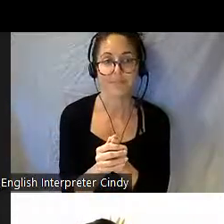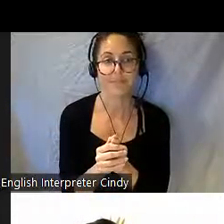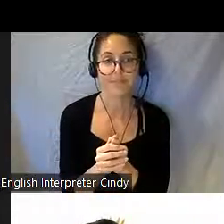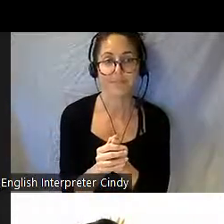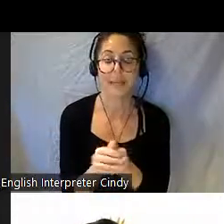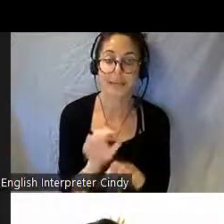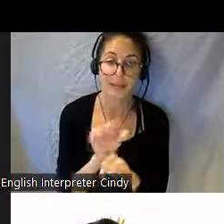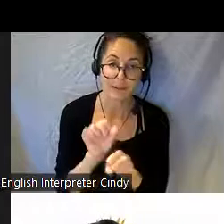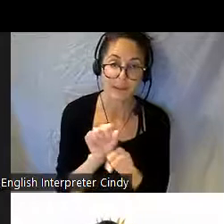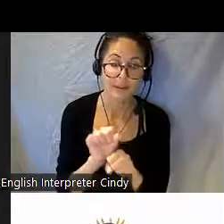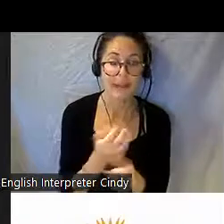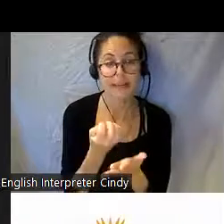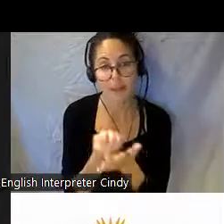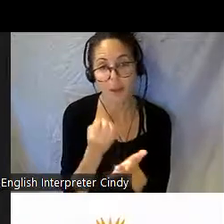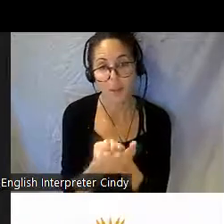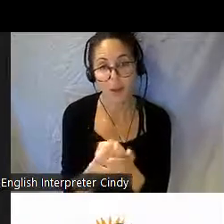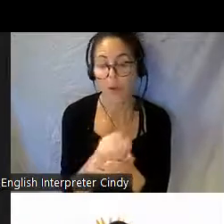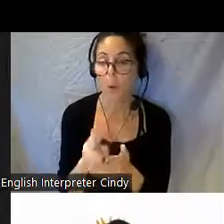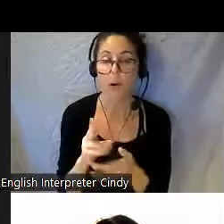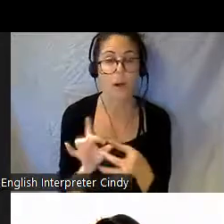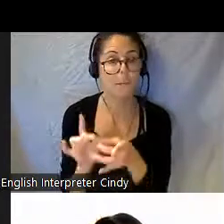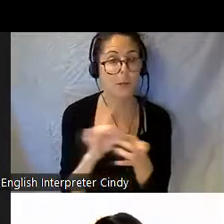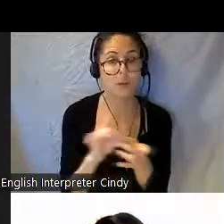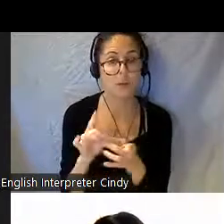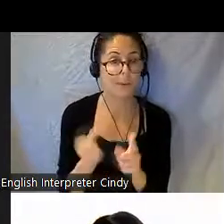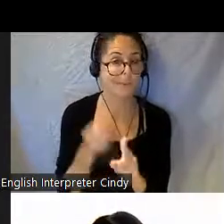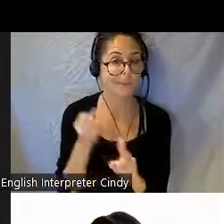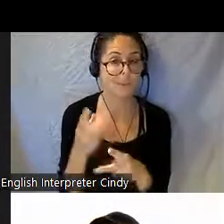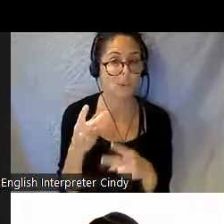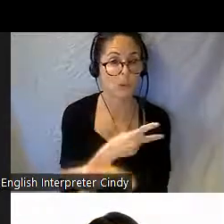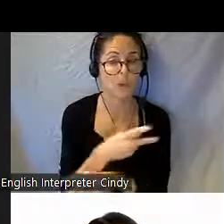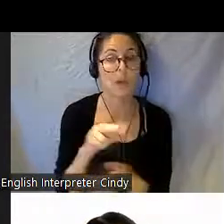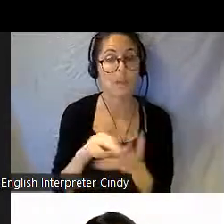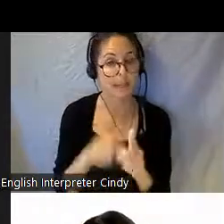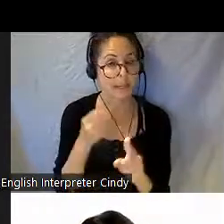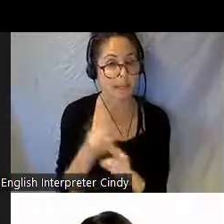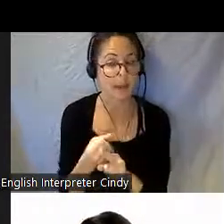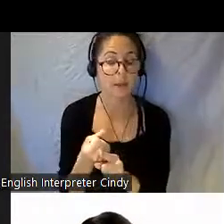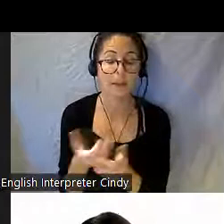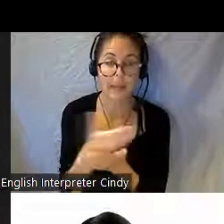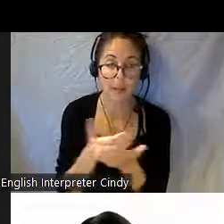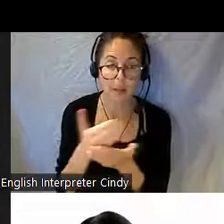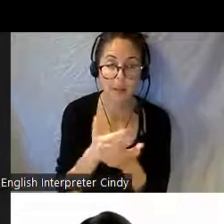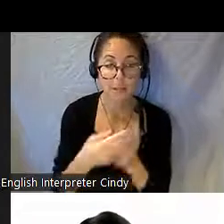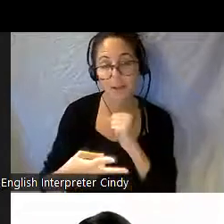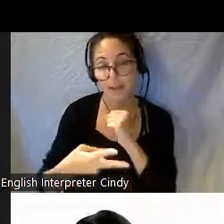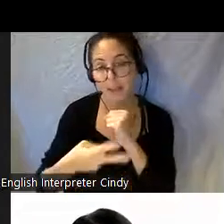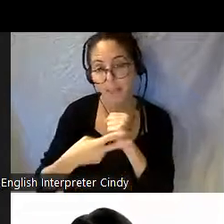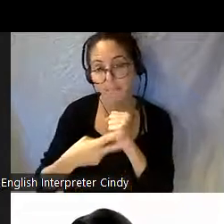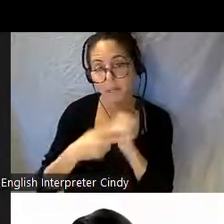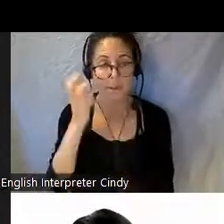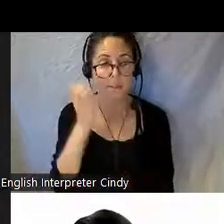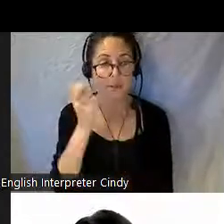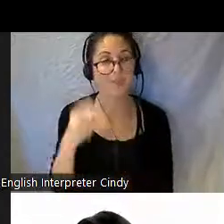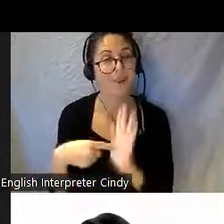abuse and abusive relationships. And this can limit their income, this can limit their savings and or pensions. For example, a